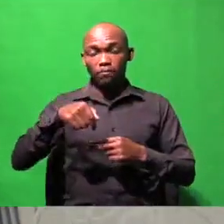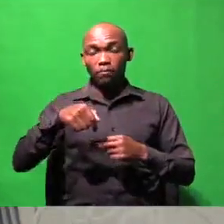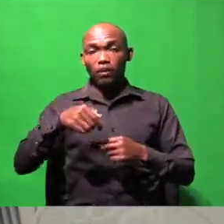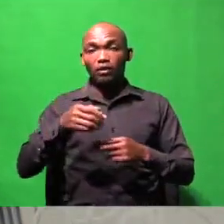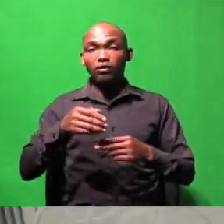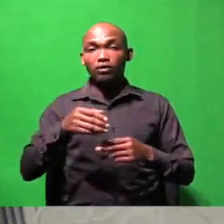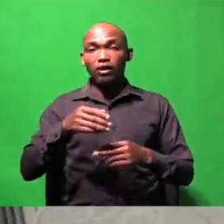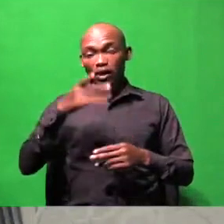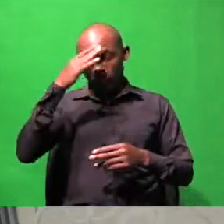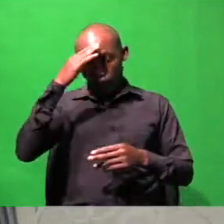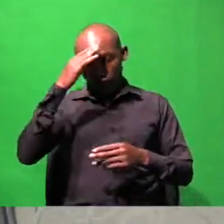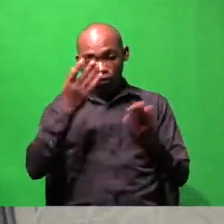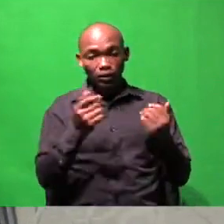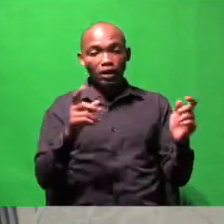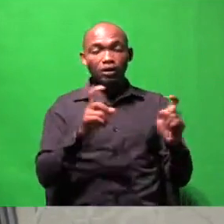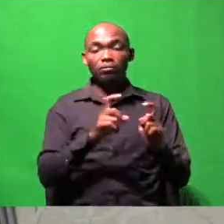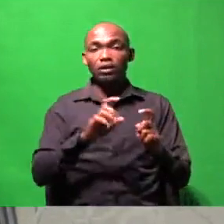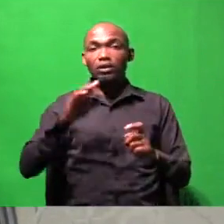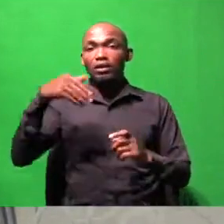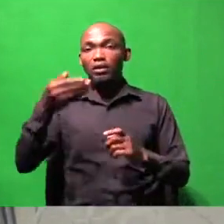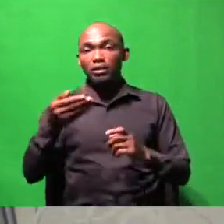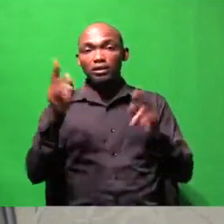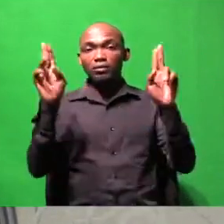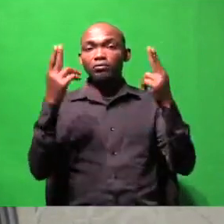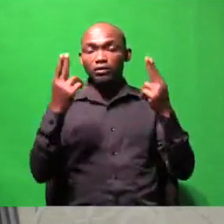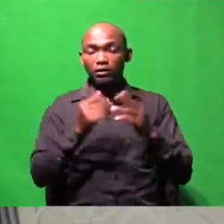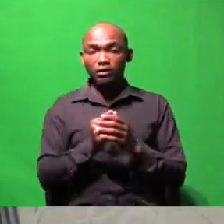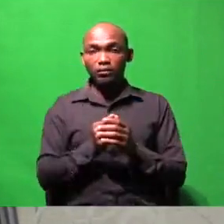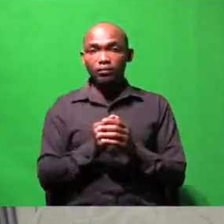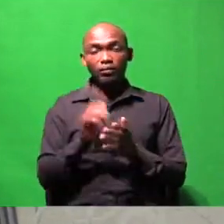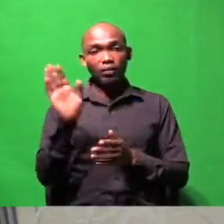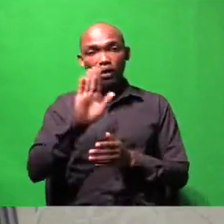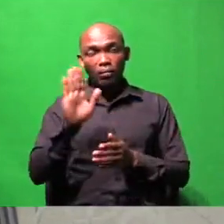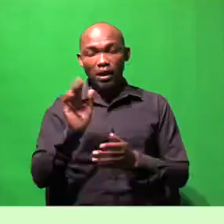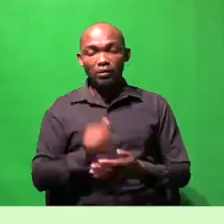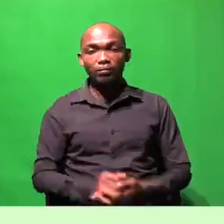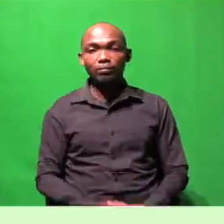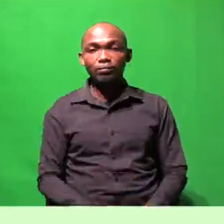we are going to meet on other session of chemistry lesson. Bye-bye.